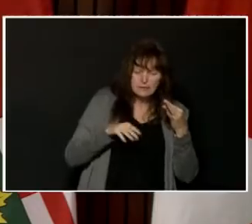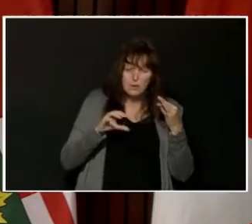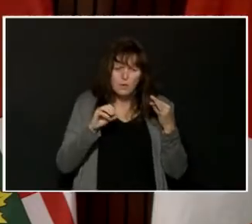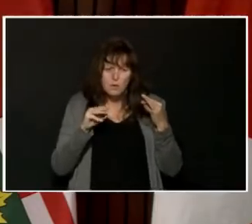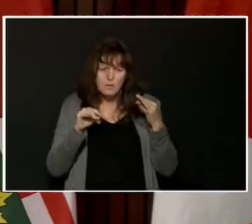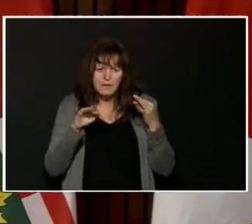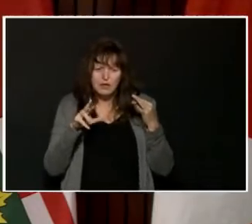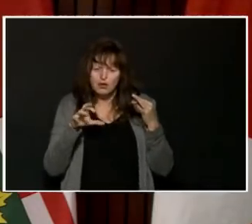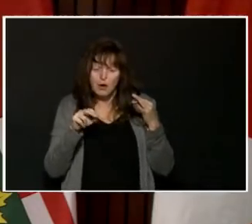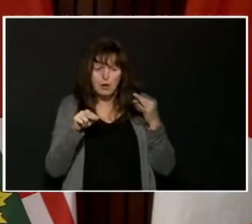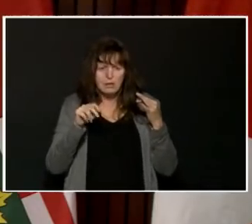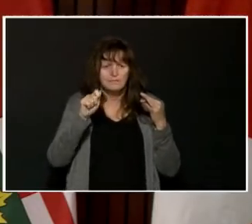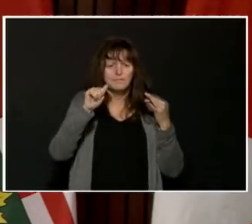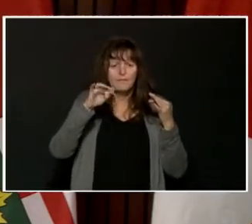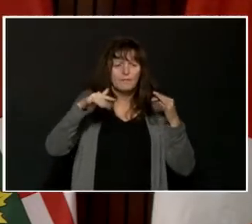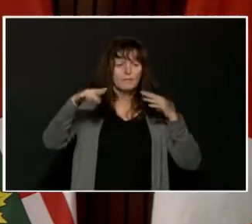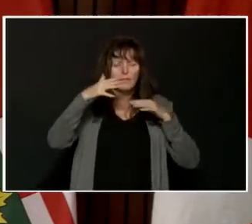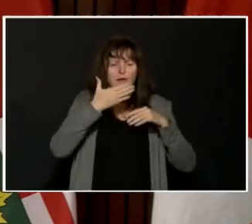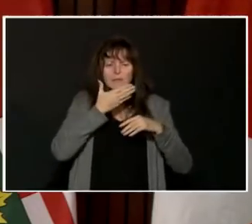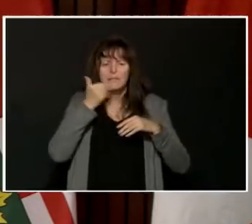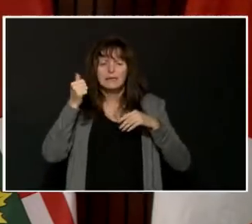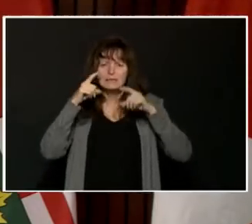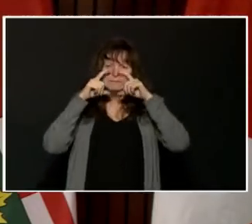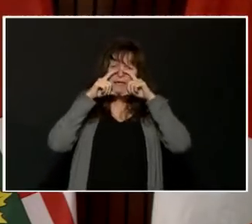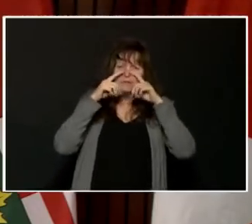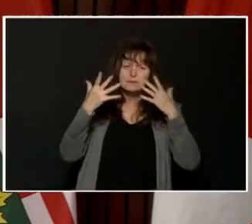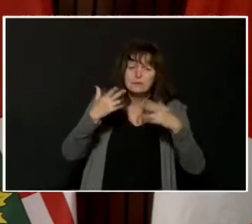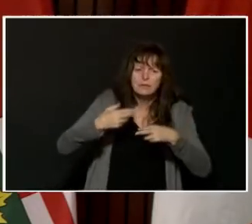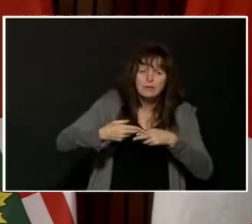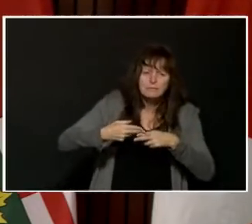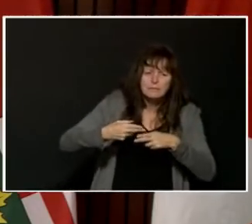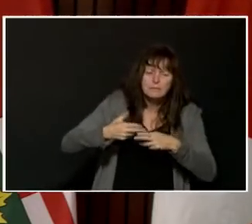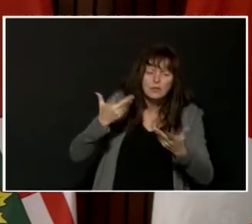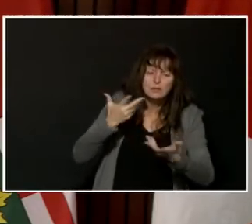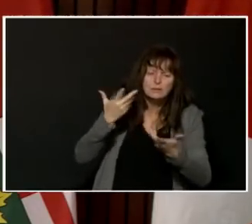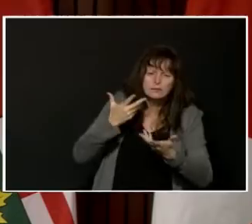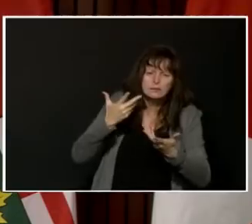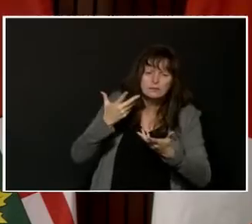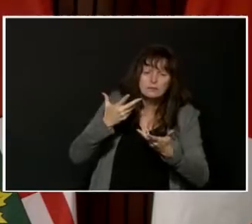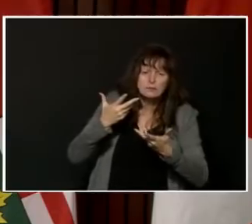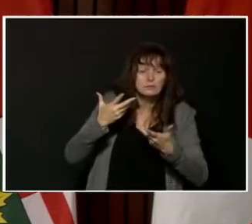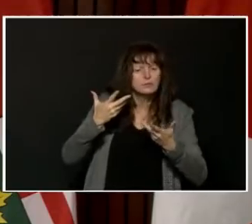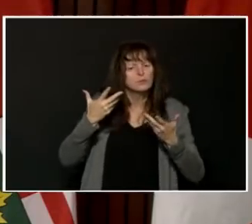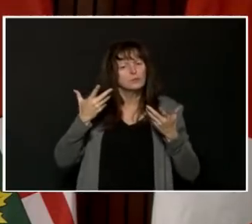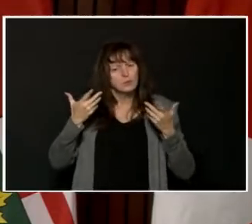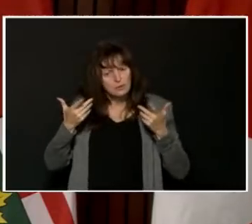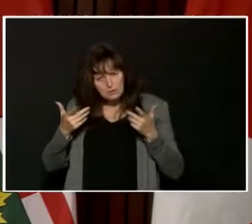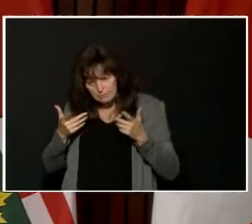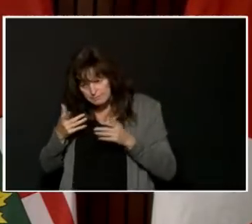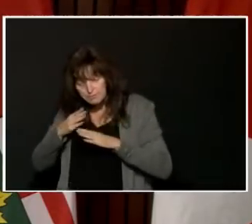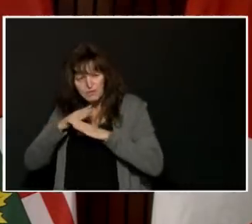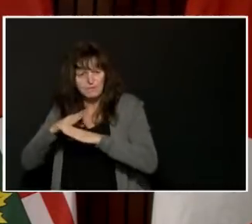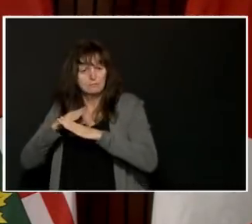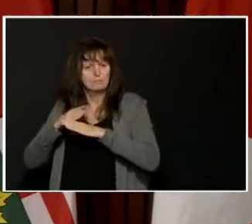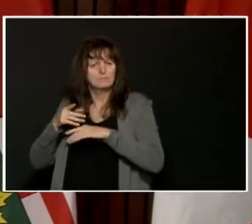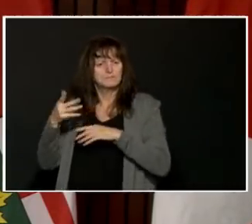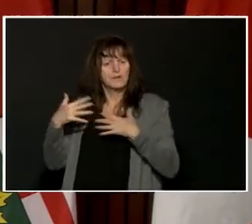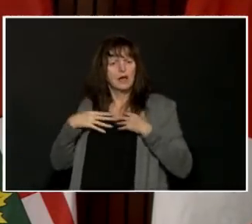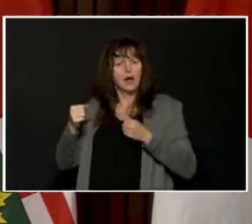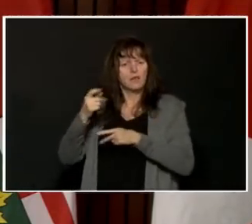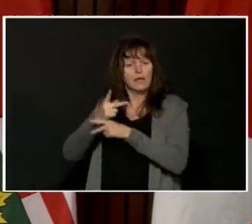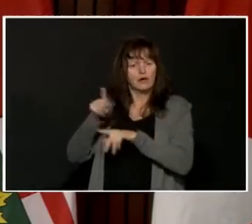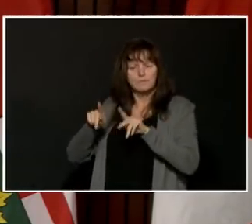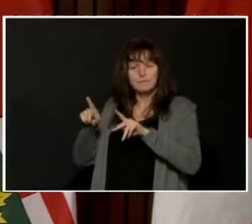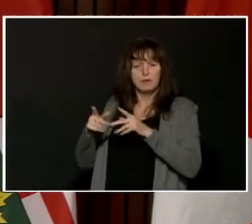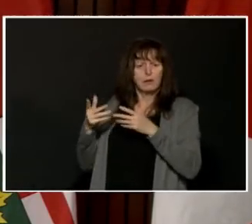mask is necessary to protect healthcare workers, teachers, and the general public? Sure. So I think that's 3